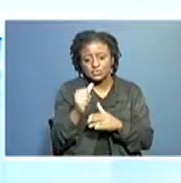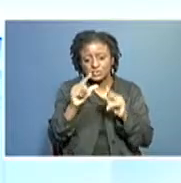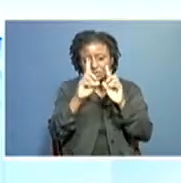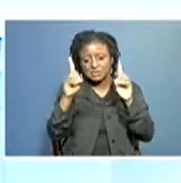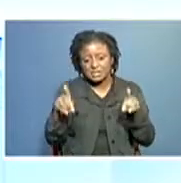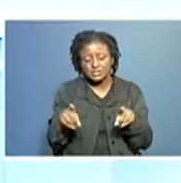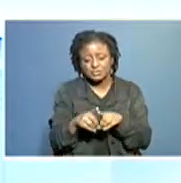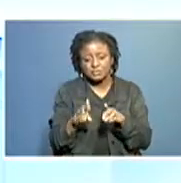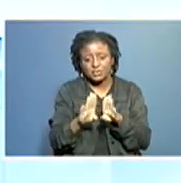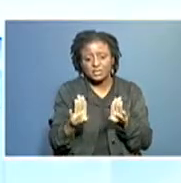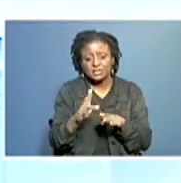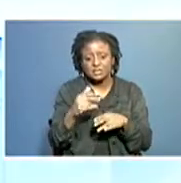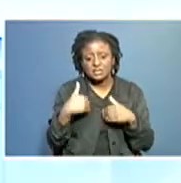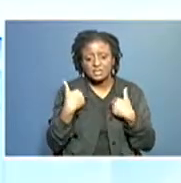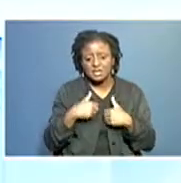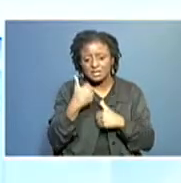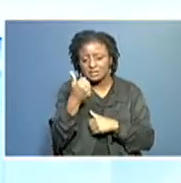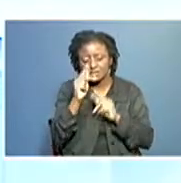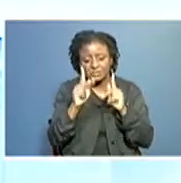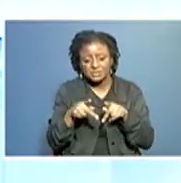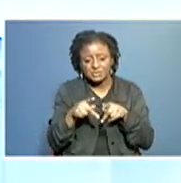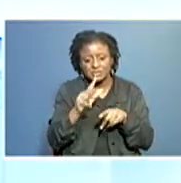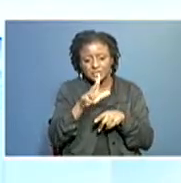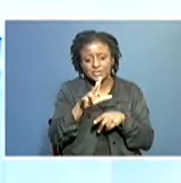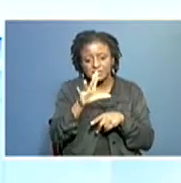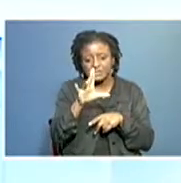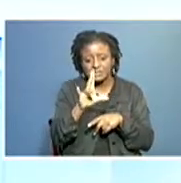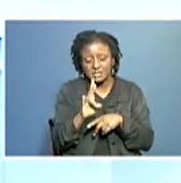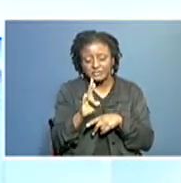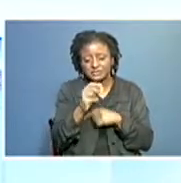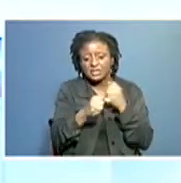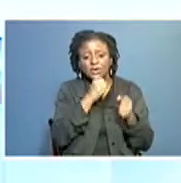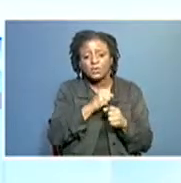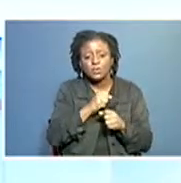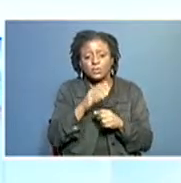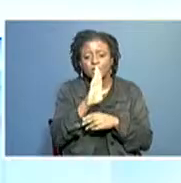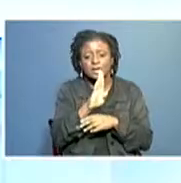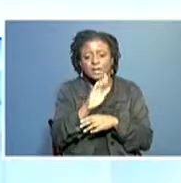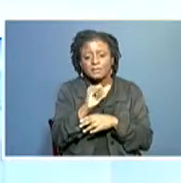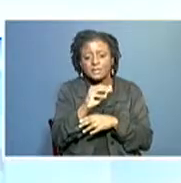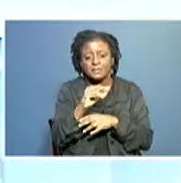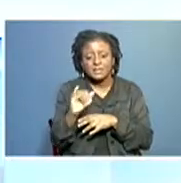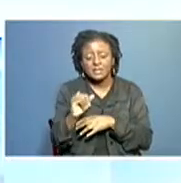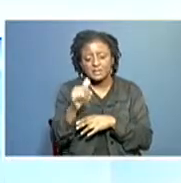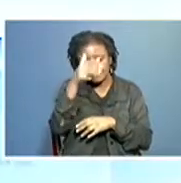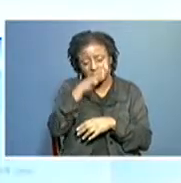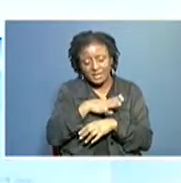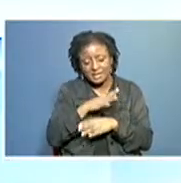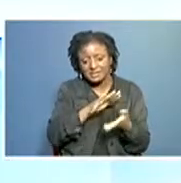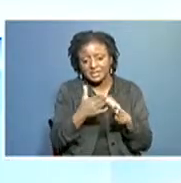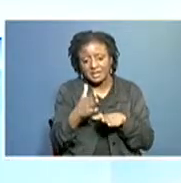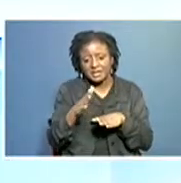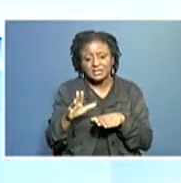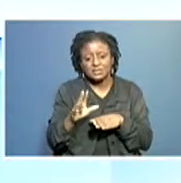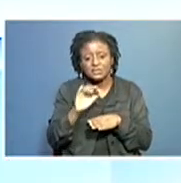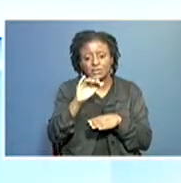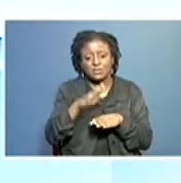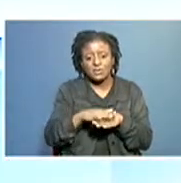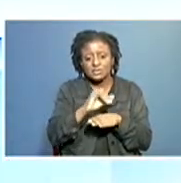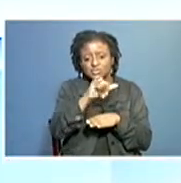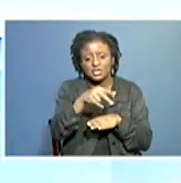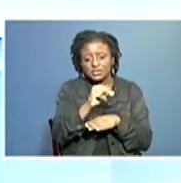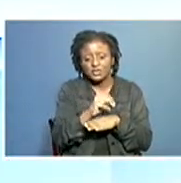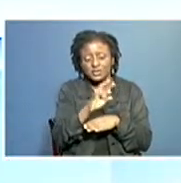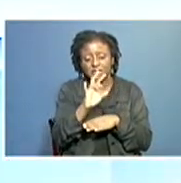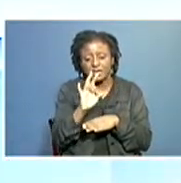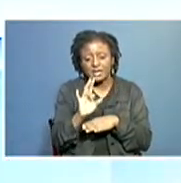youngest victim, a 37-year-old Bimini man who died on January 8th. The eldest, an 84-year-old man of New